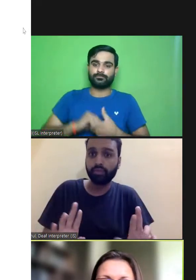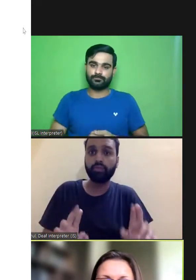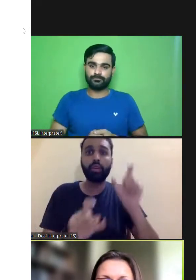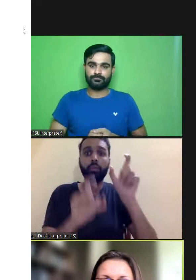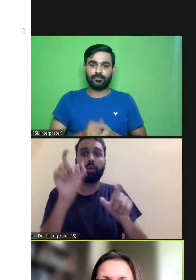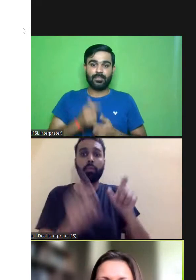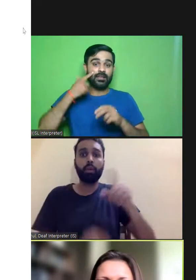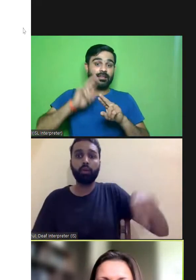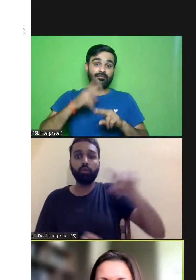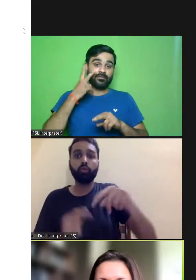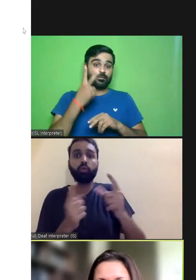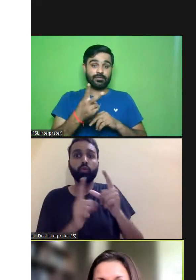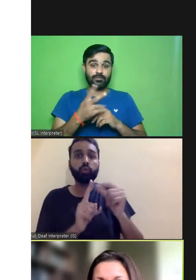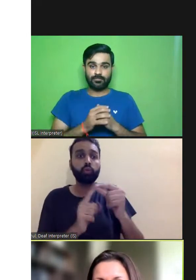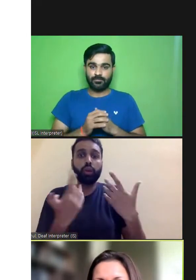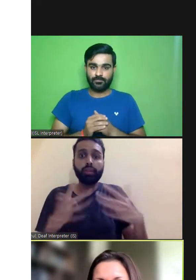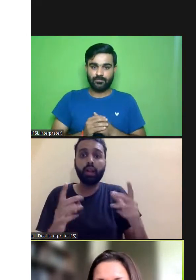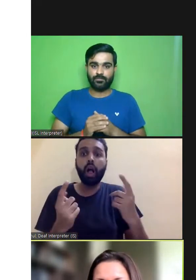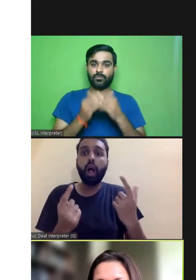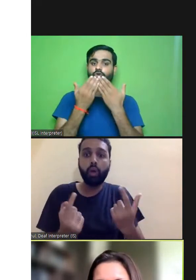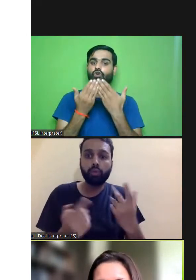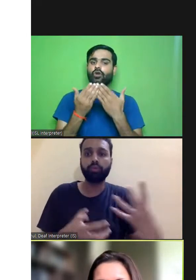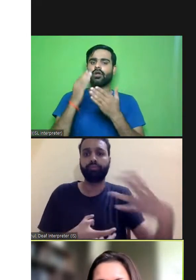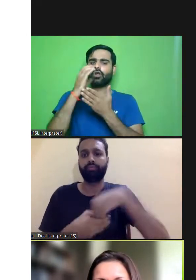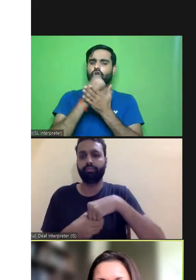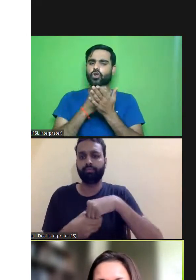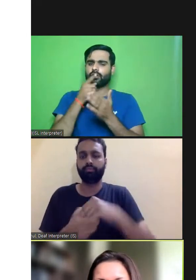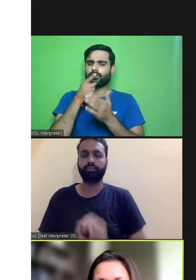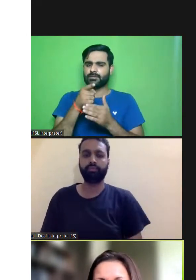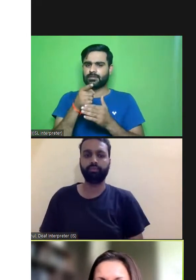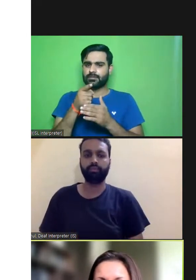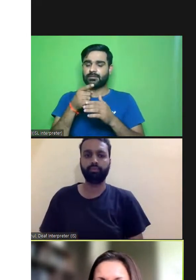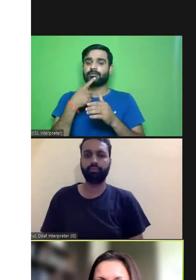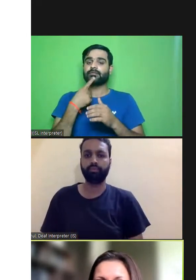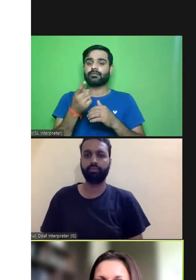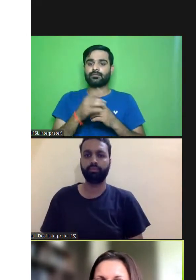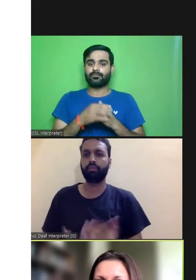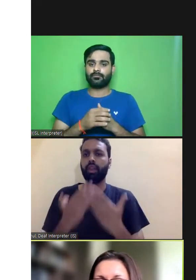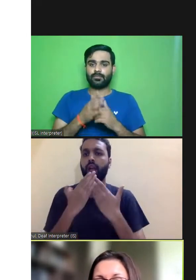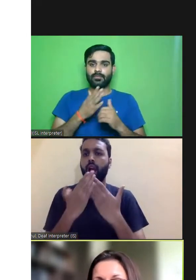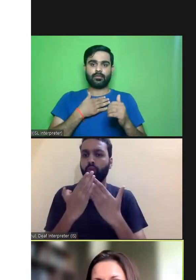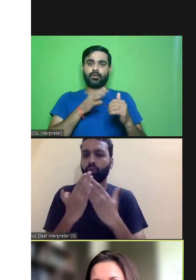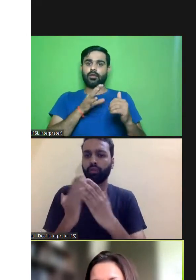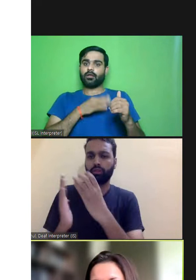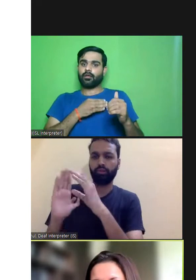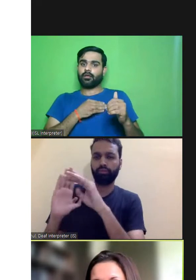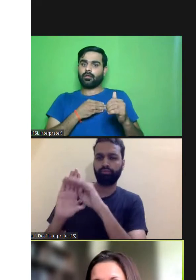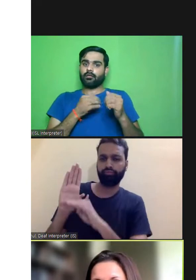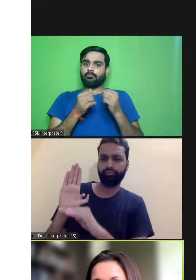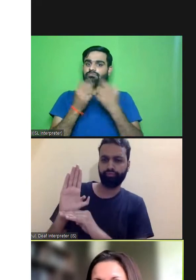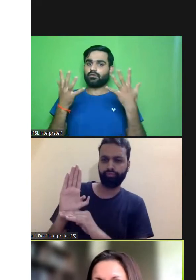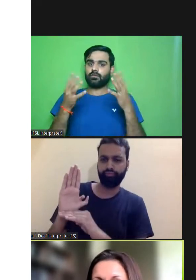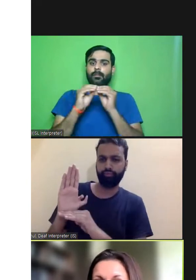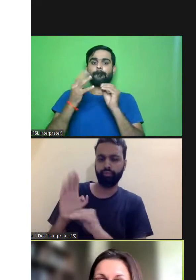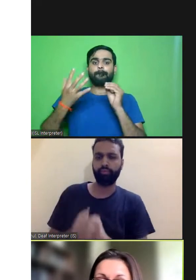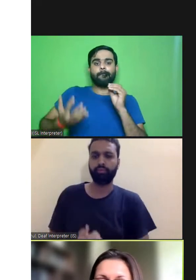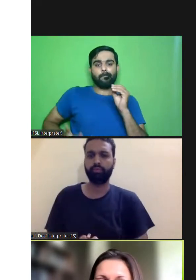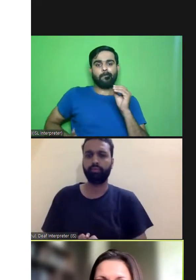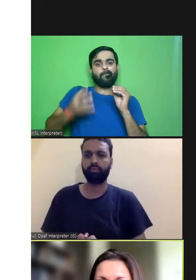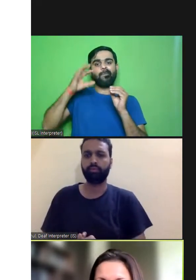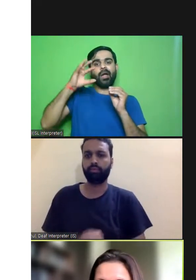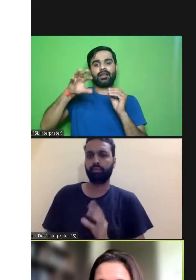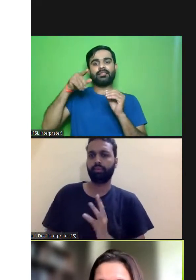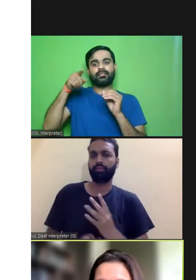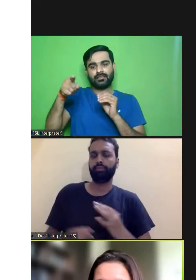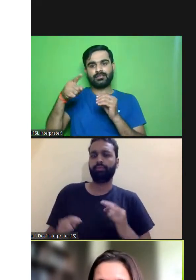see the last quote from a woman from Brazil, she says, I'm afraid that they might kill my son for something as irrelevant